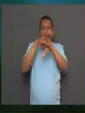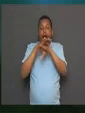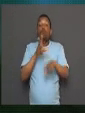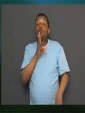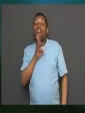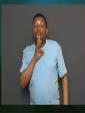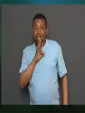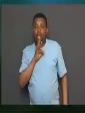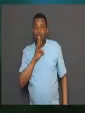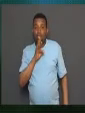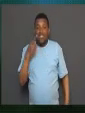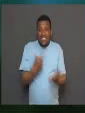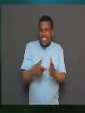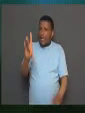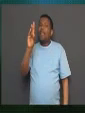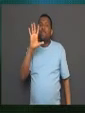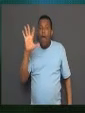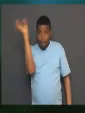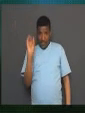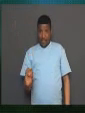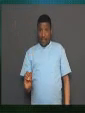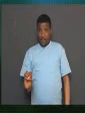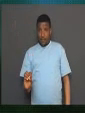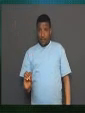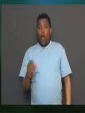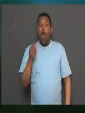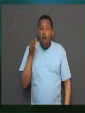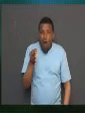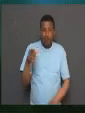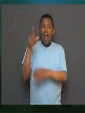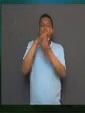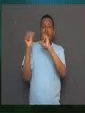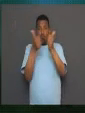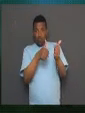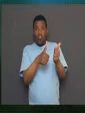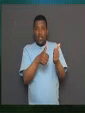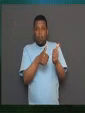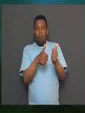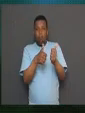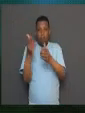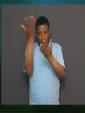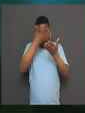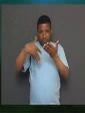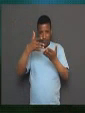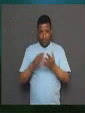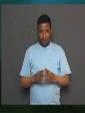weather and 75% of the atmosphere's mass.